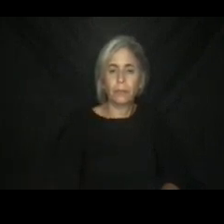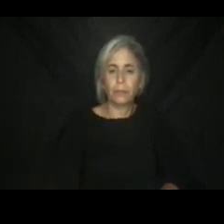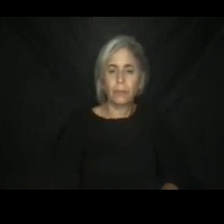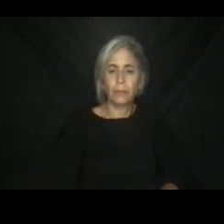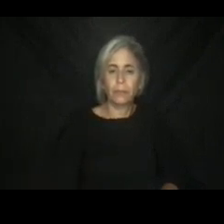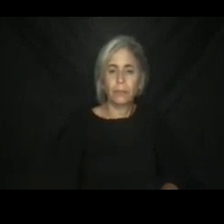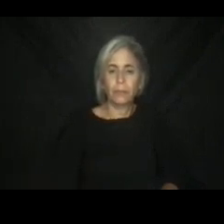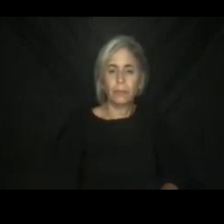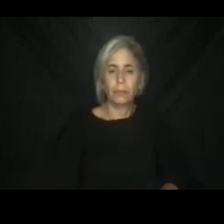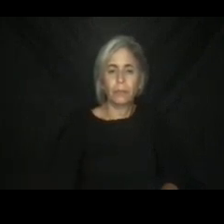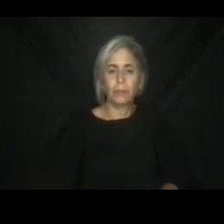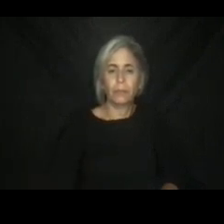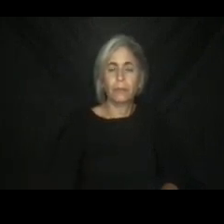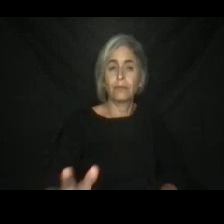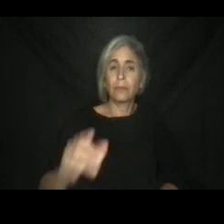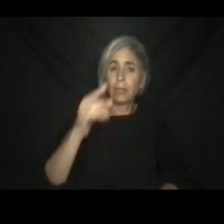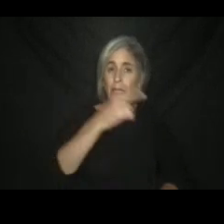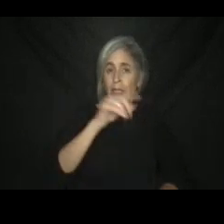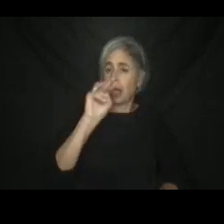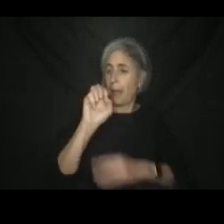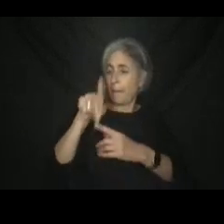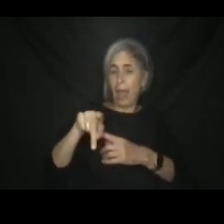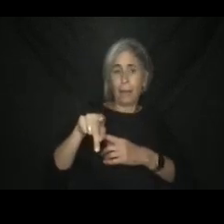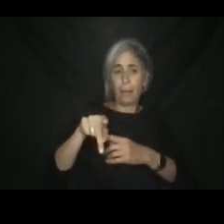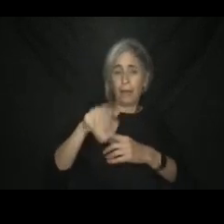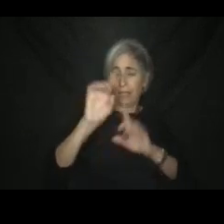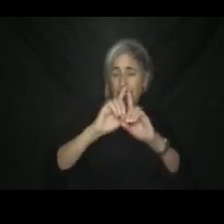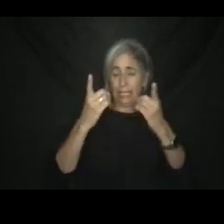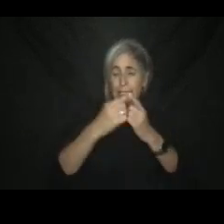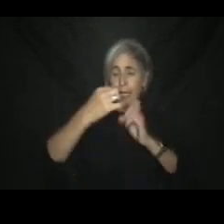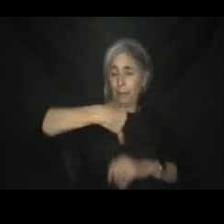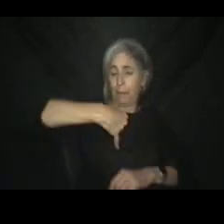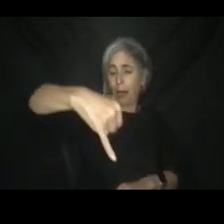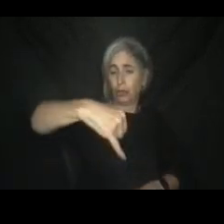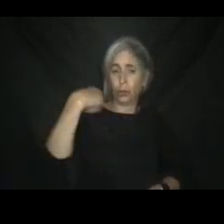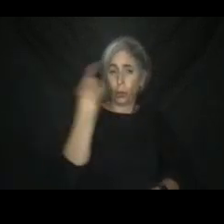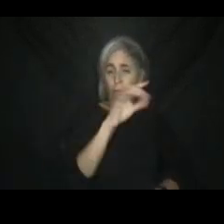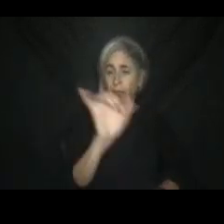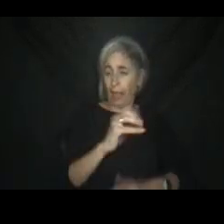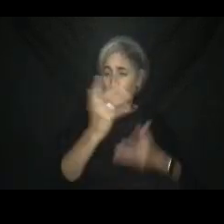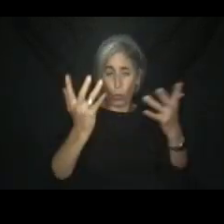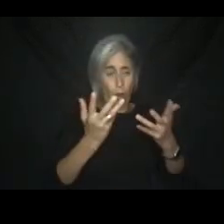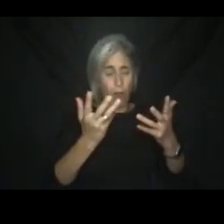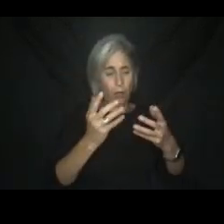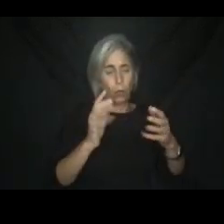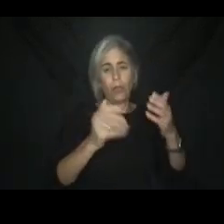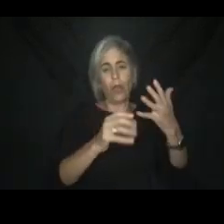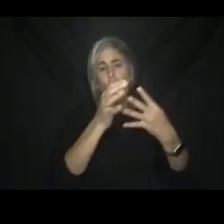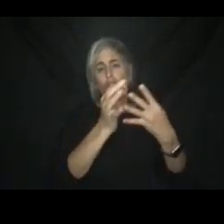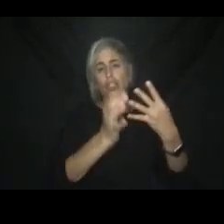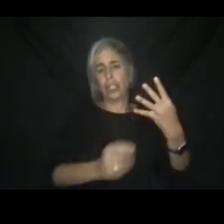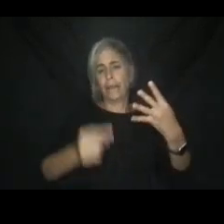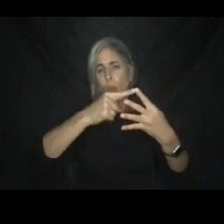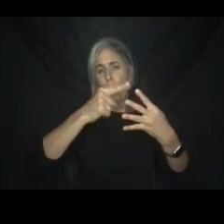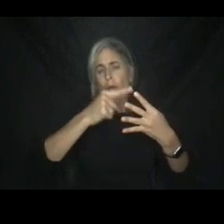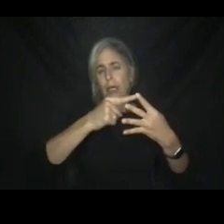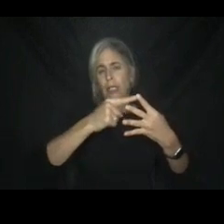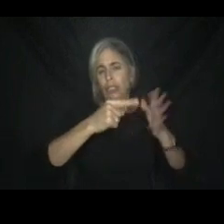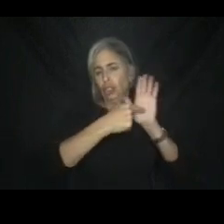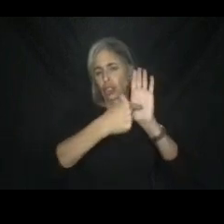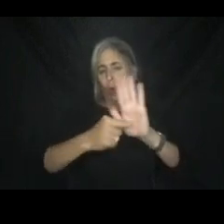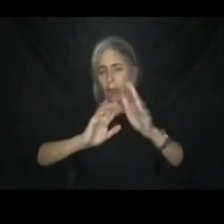see a map of what the district boundaries would look like under alternative 1, showing the whole city.